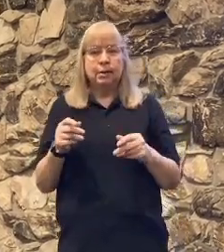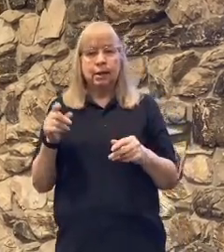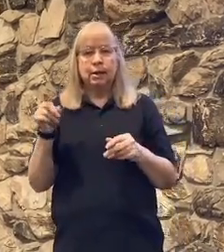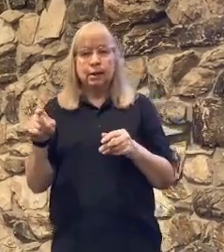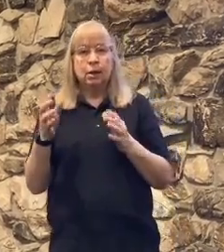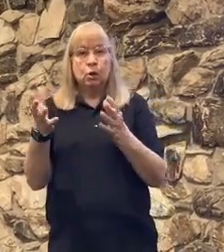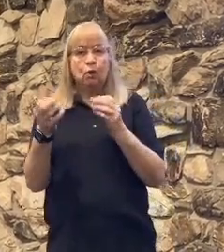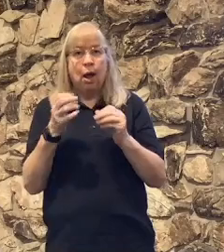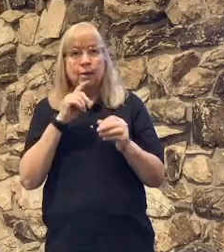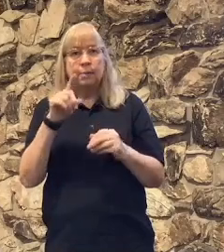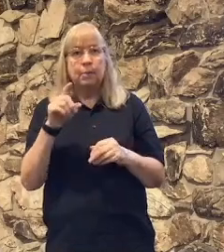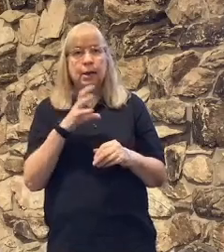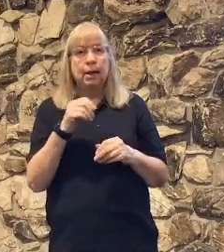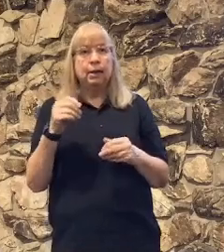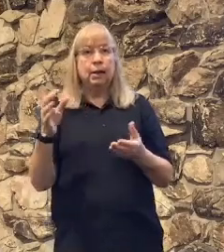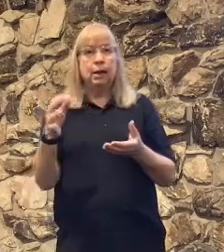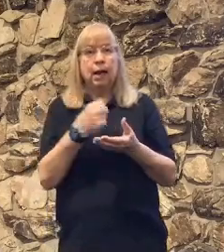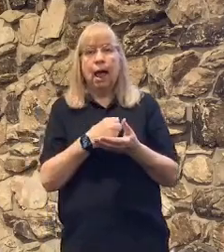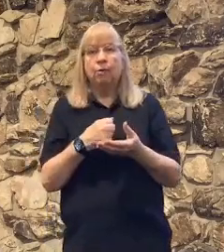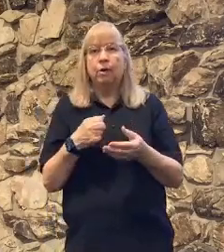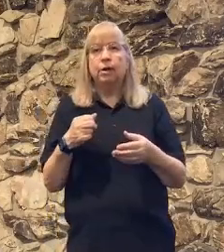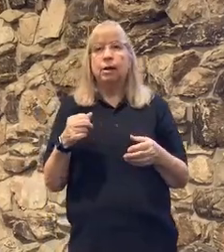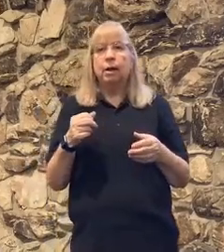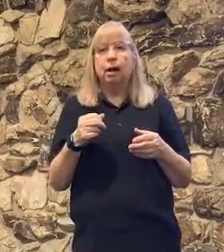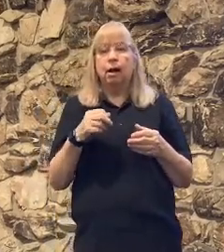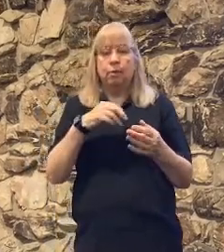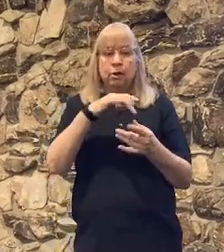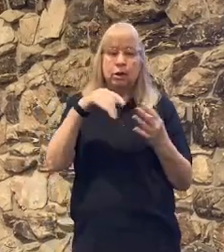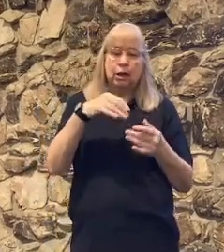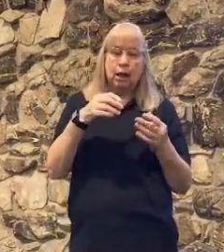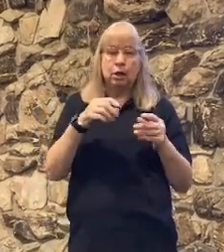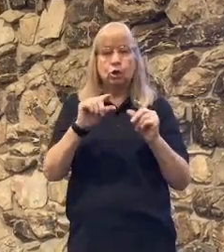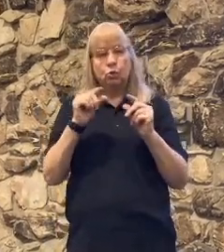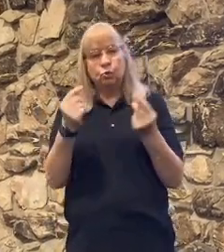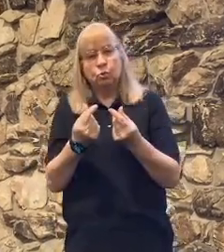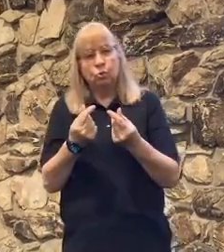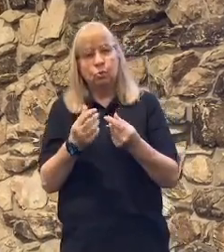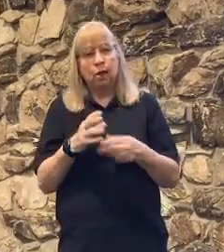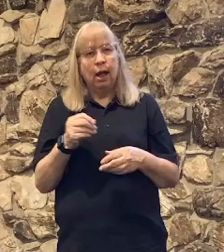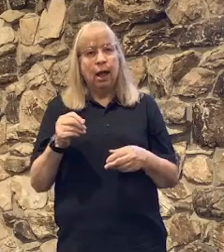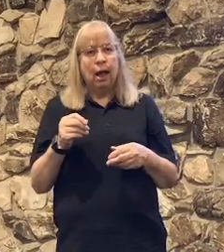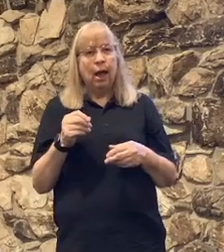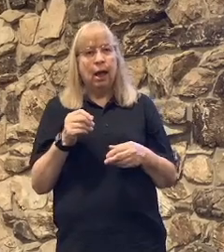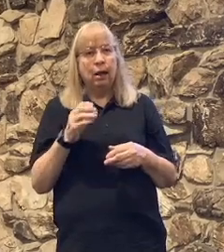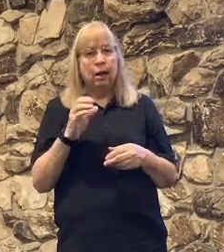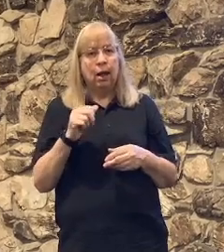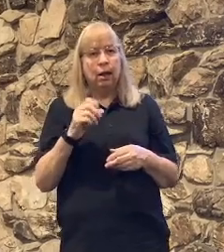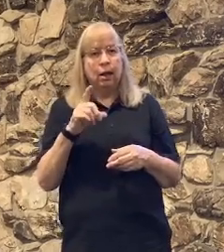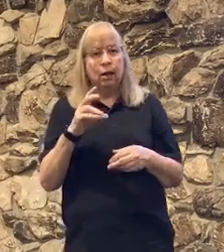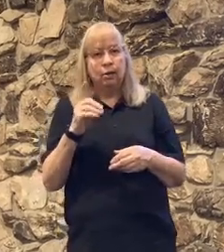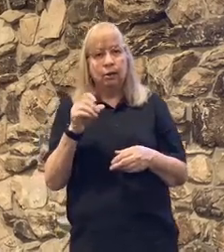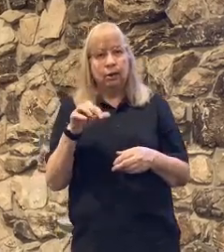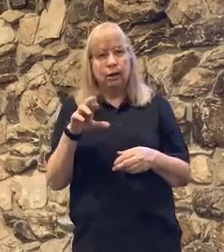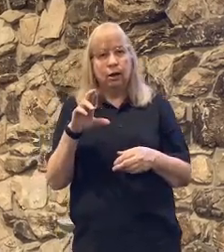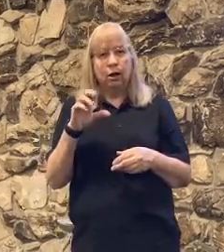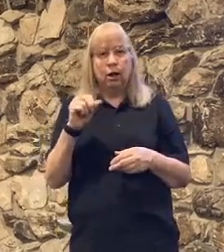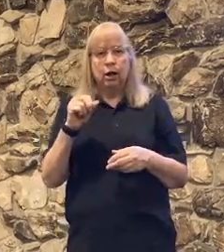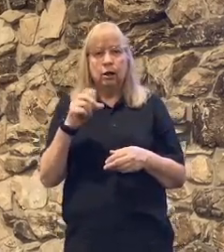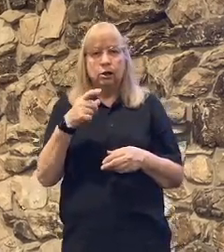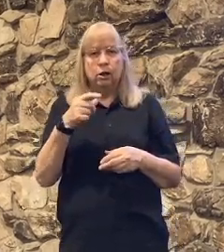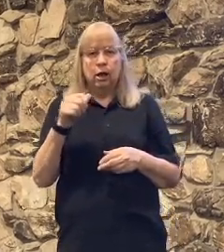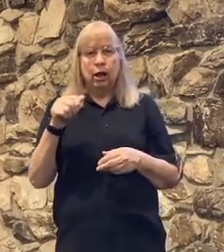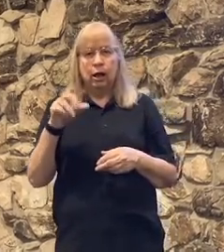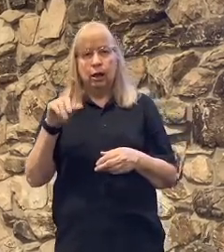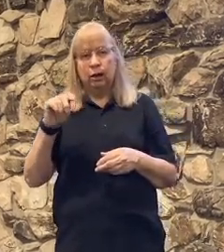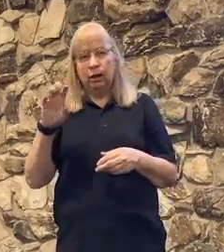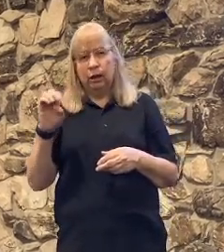this gathering of this society group in Aldersgate. But he goes, you know, he's a good